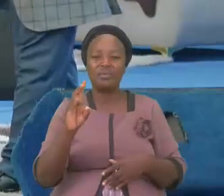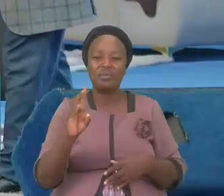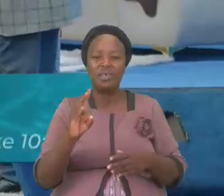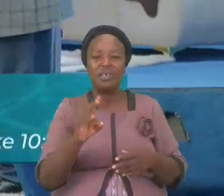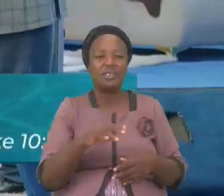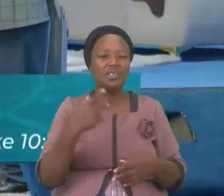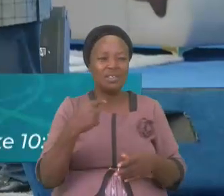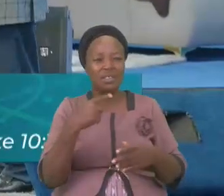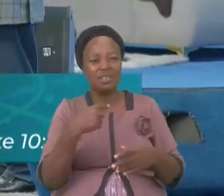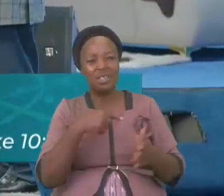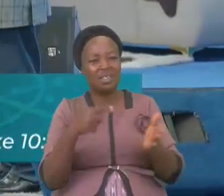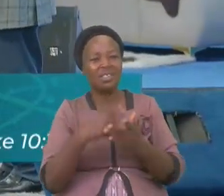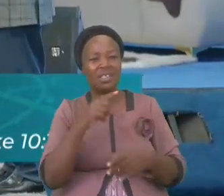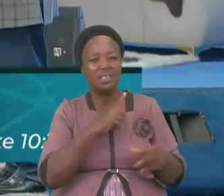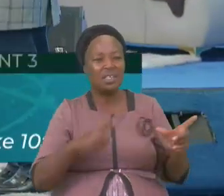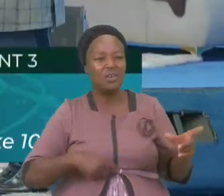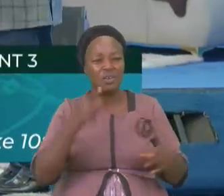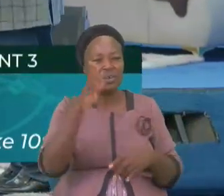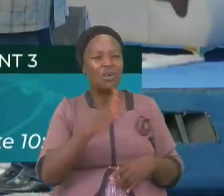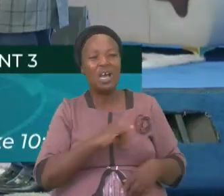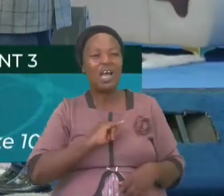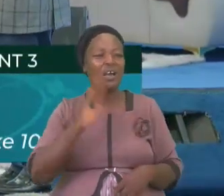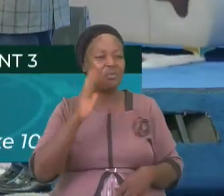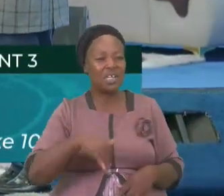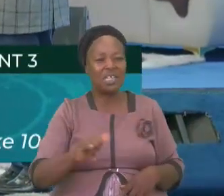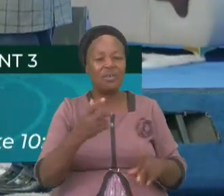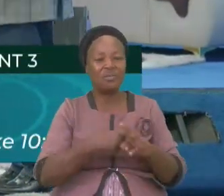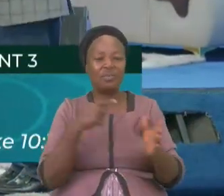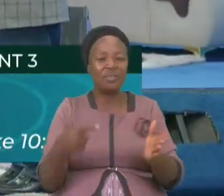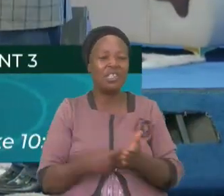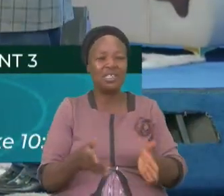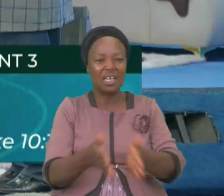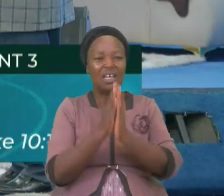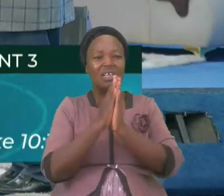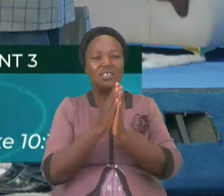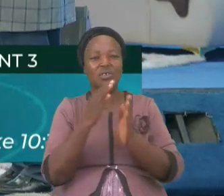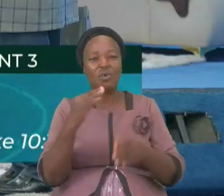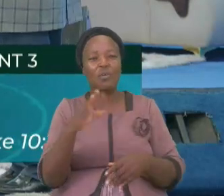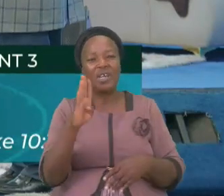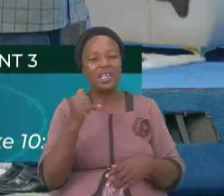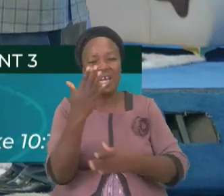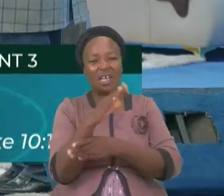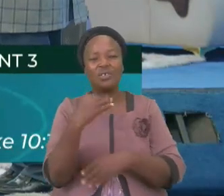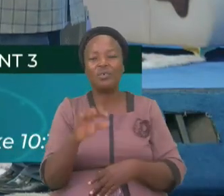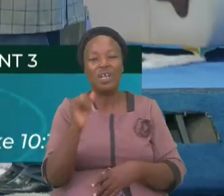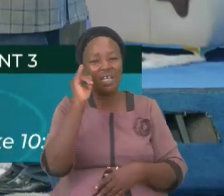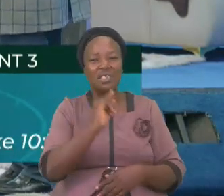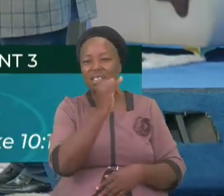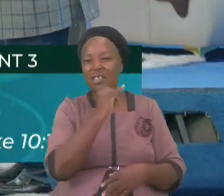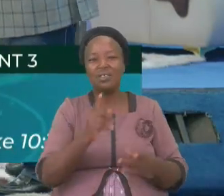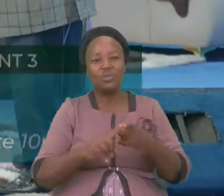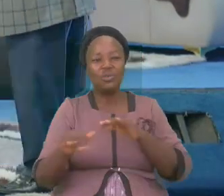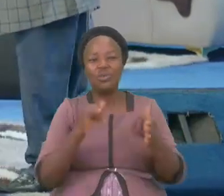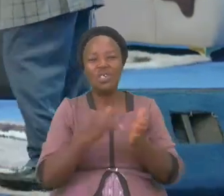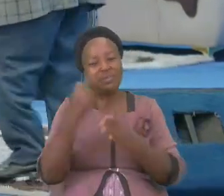inquired of by the house of Israel to do it for them. And I will increase them with